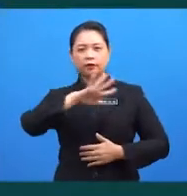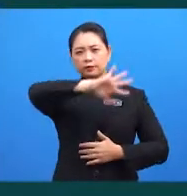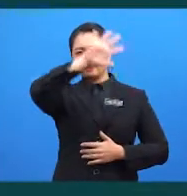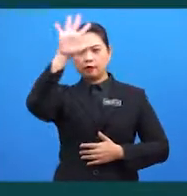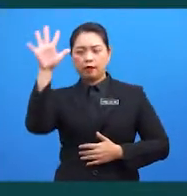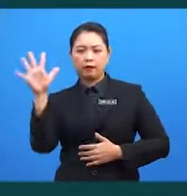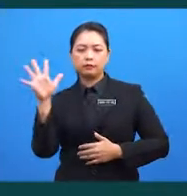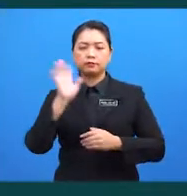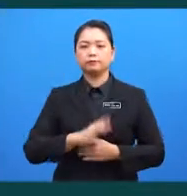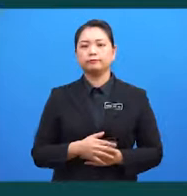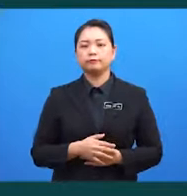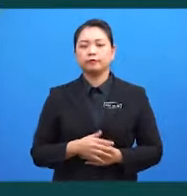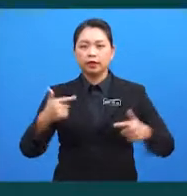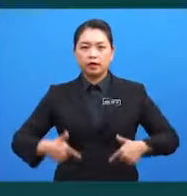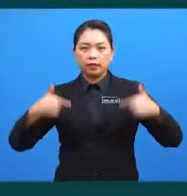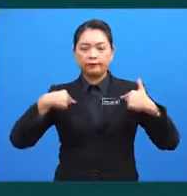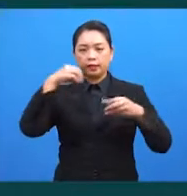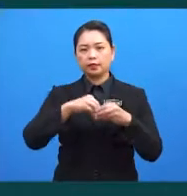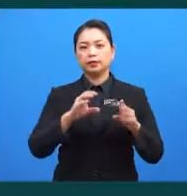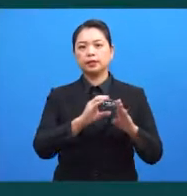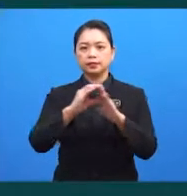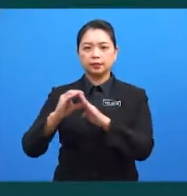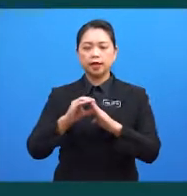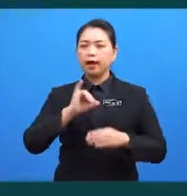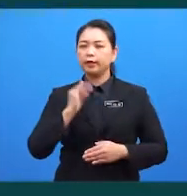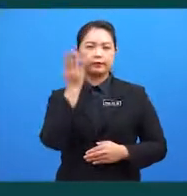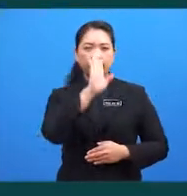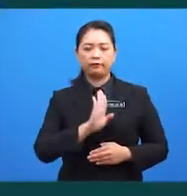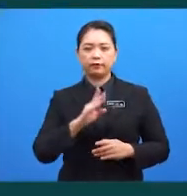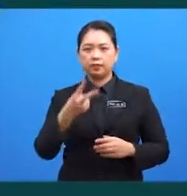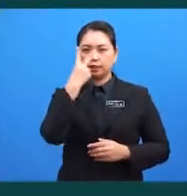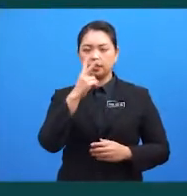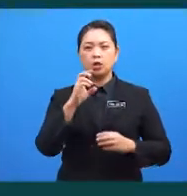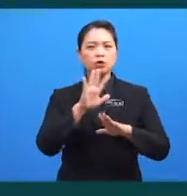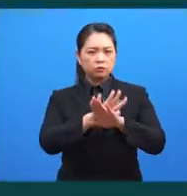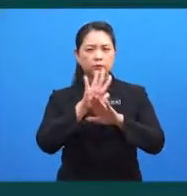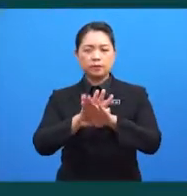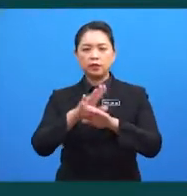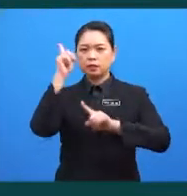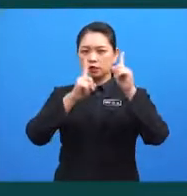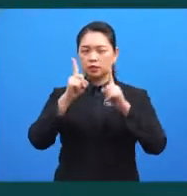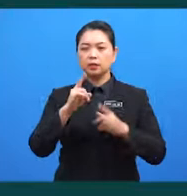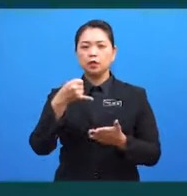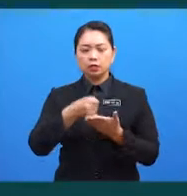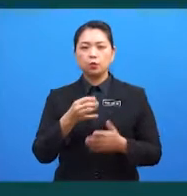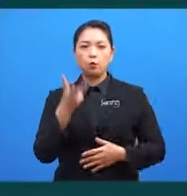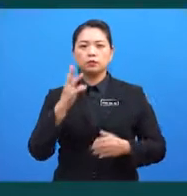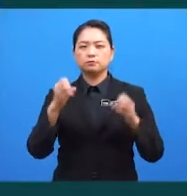sky. Living in the city, I had never seen so many stars. It was